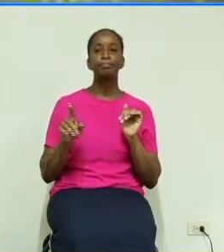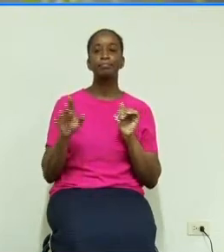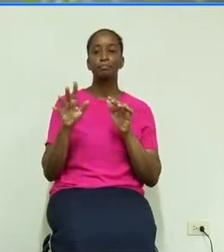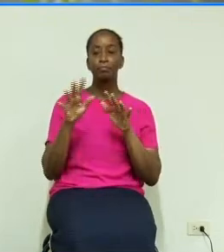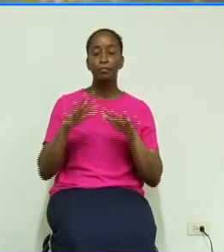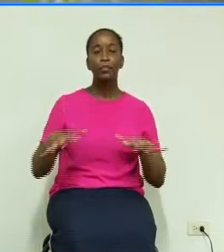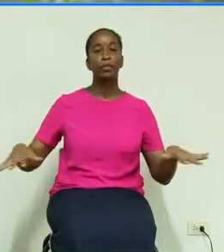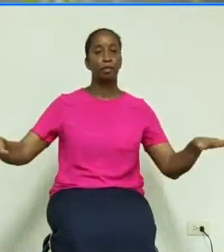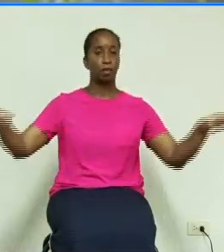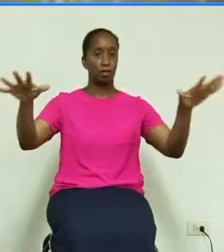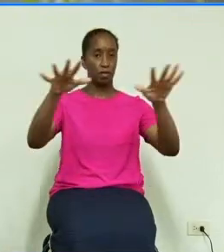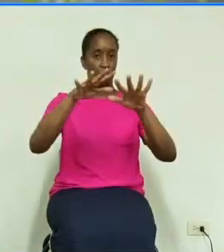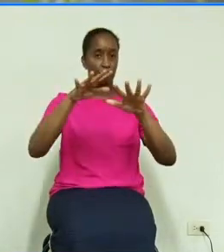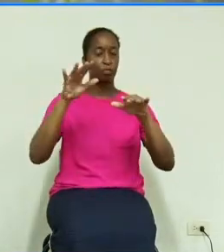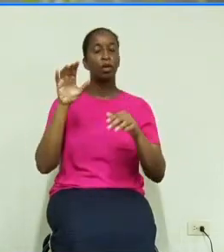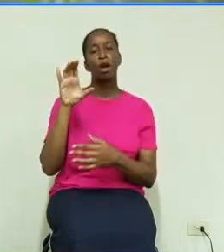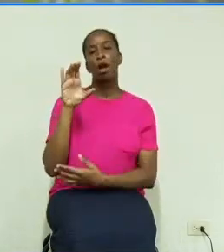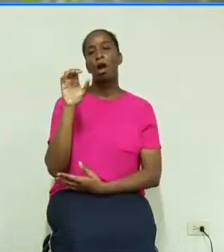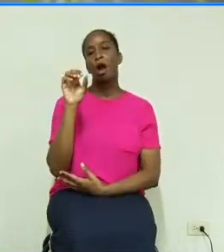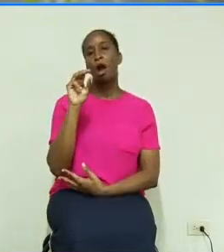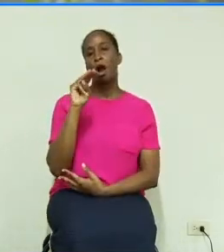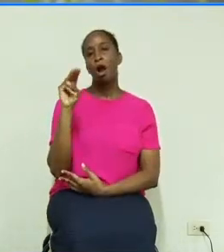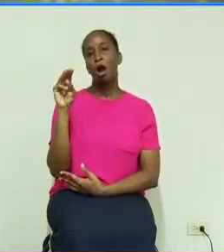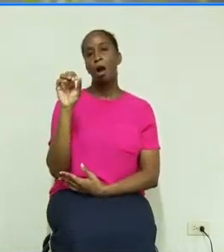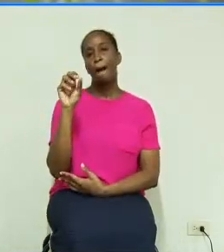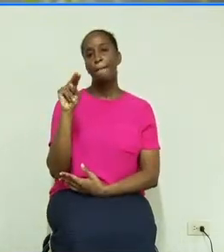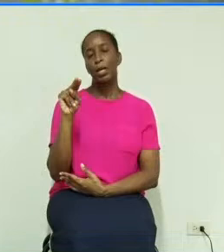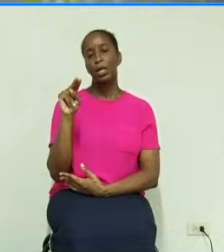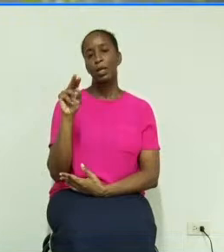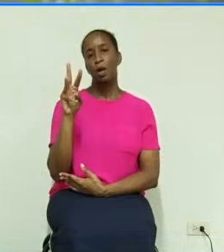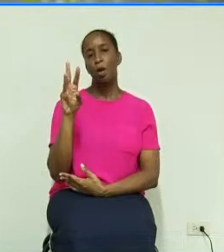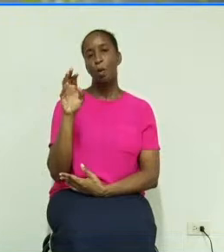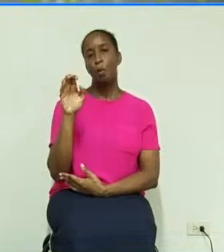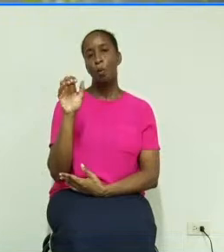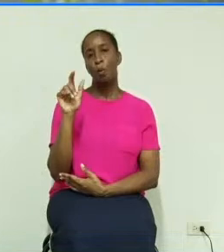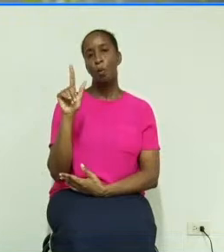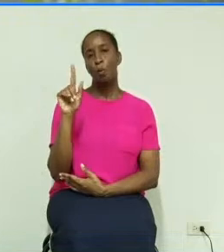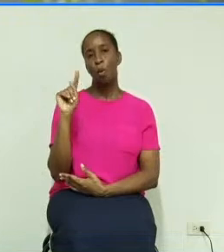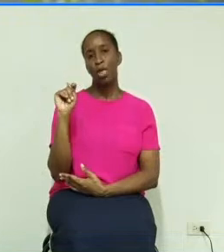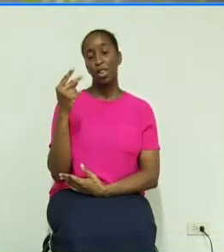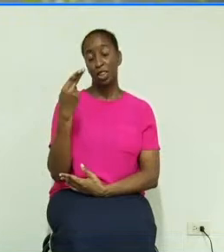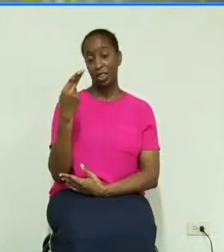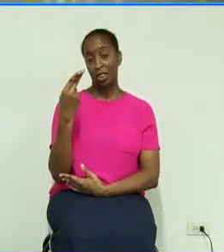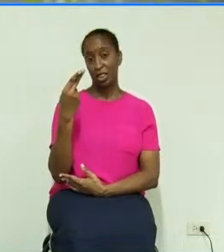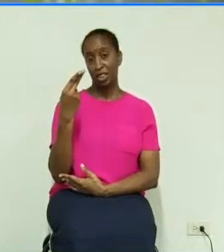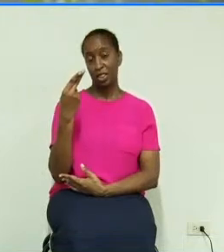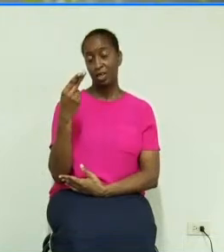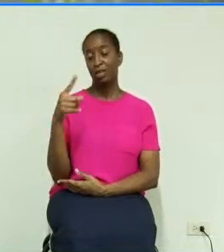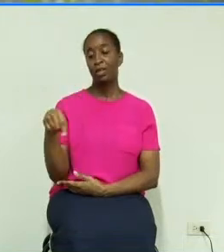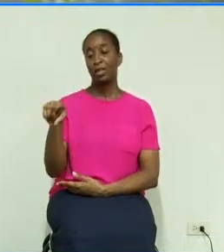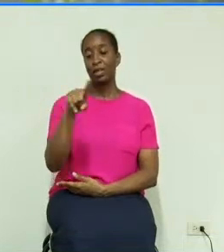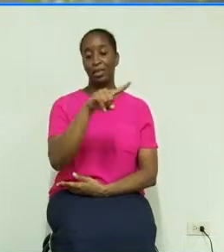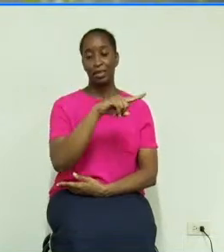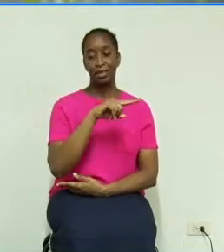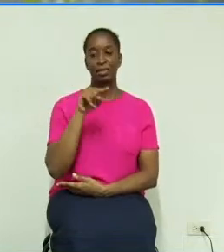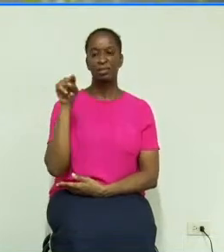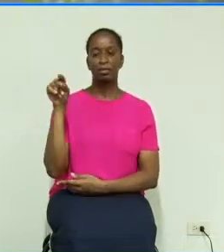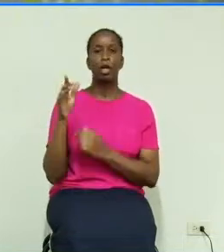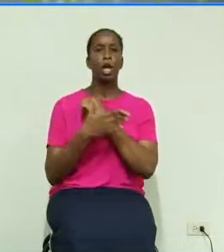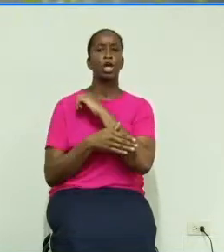paid in the entire Commonwealth, with $1,500 Barbadian per month, or $1,500 per